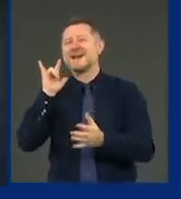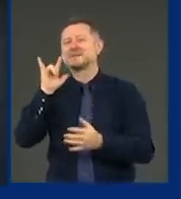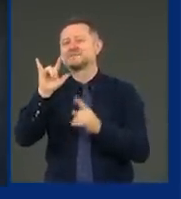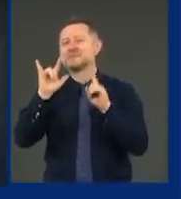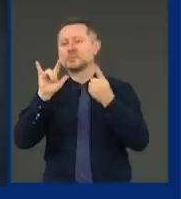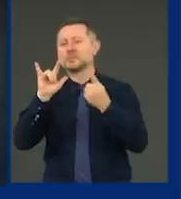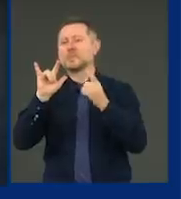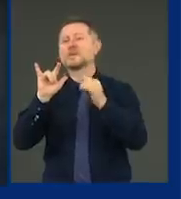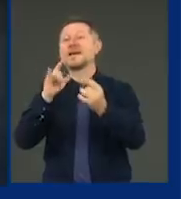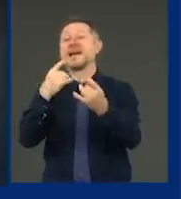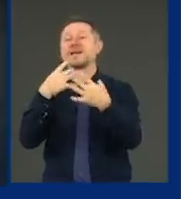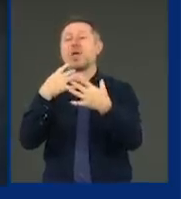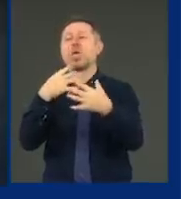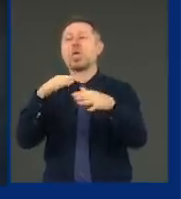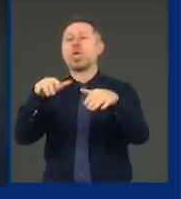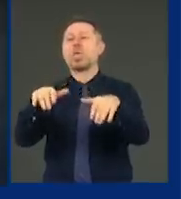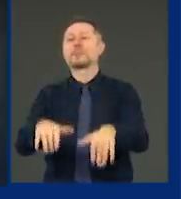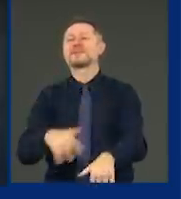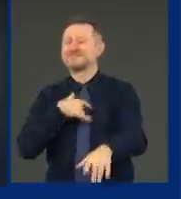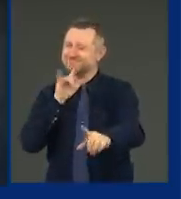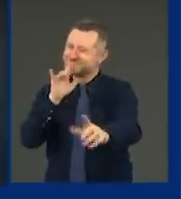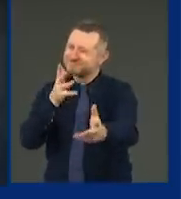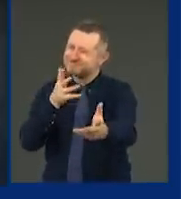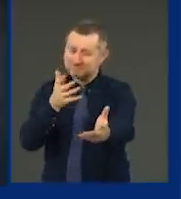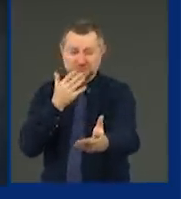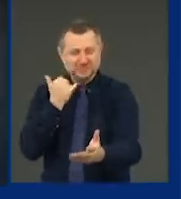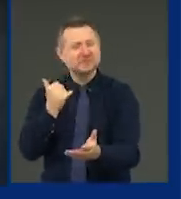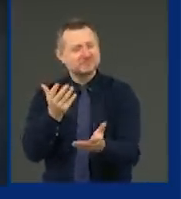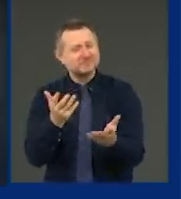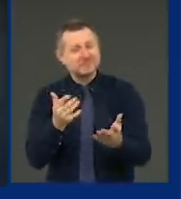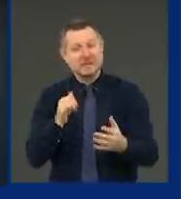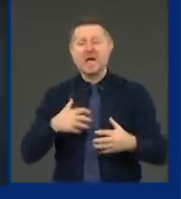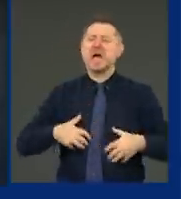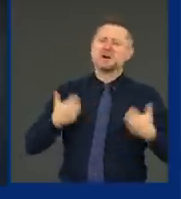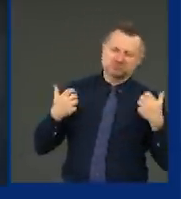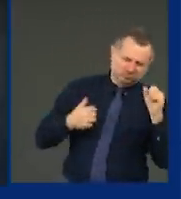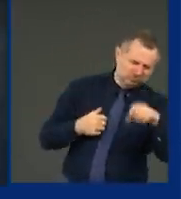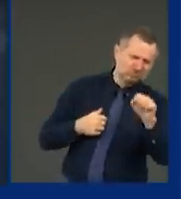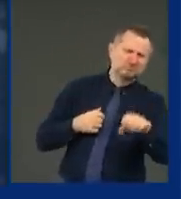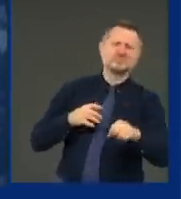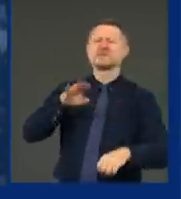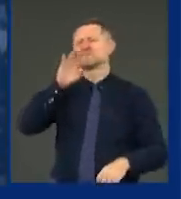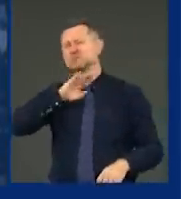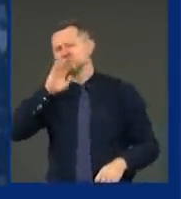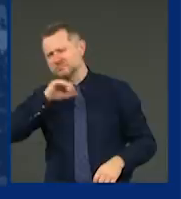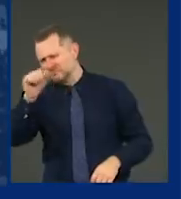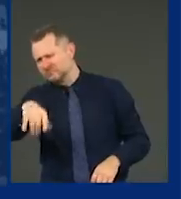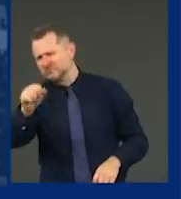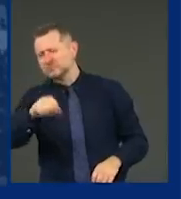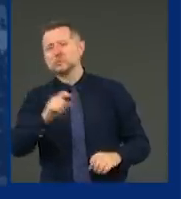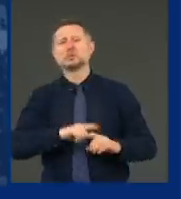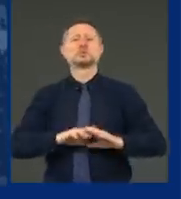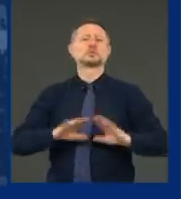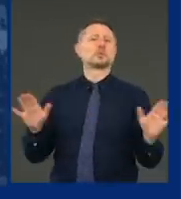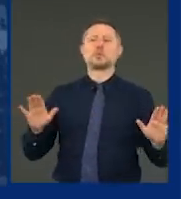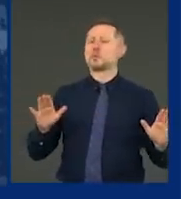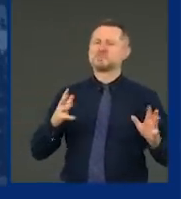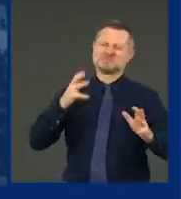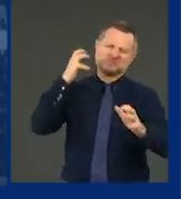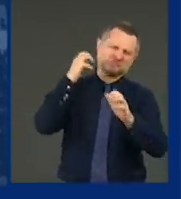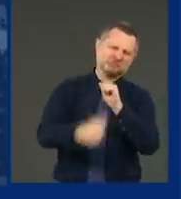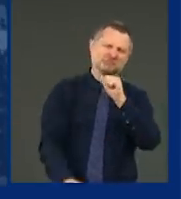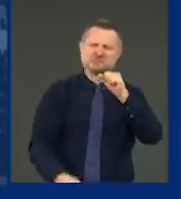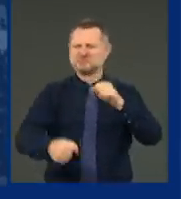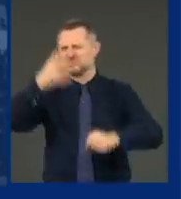Yes, outrage. Yes, anger. Yes, frustration. But not violence. Last night we